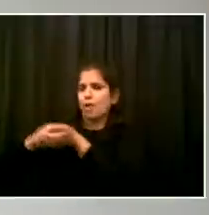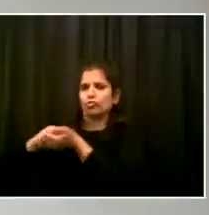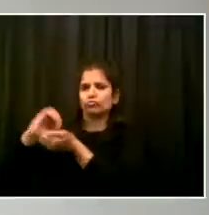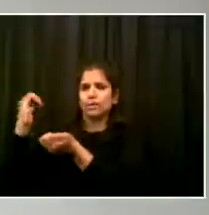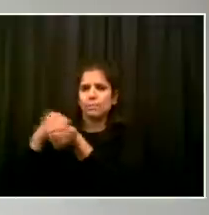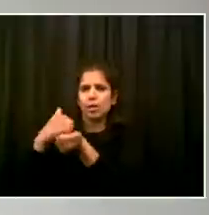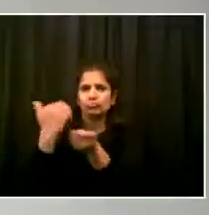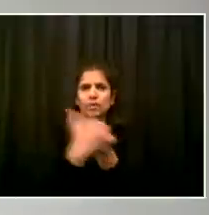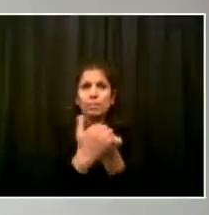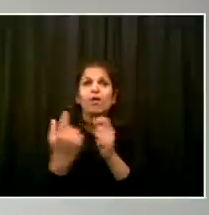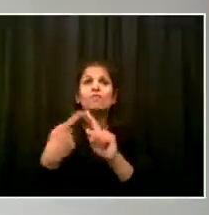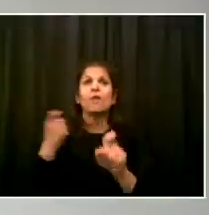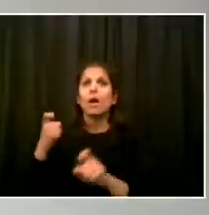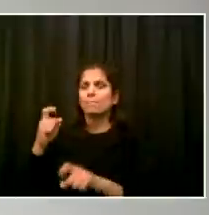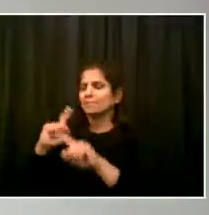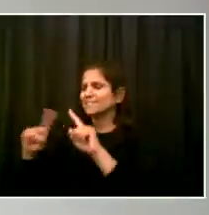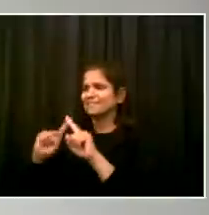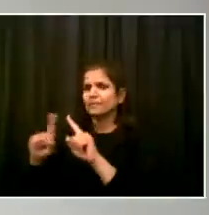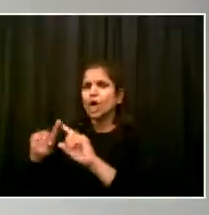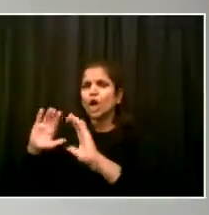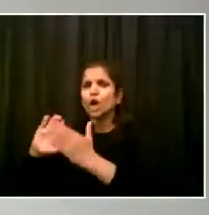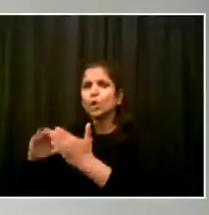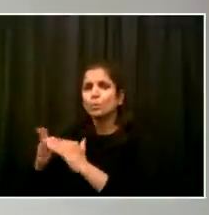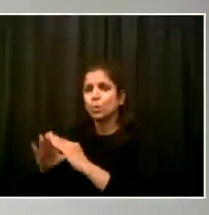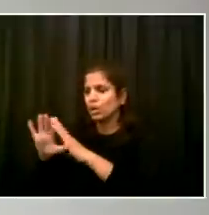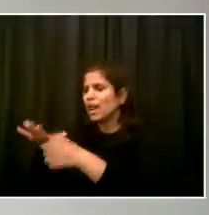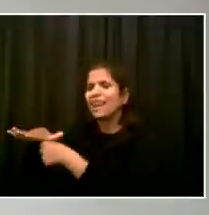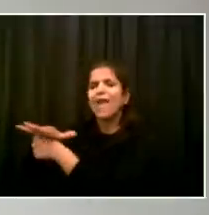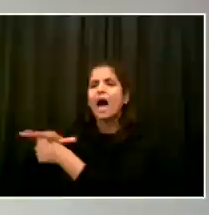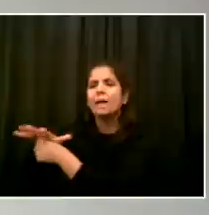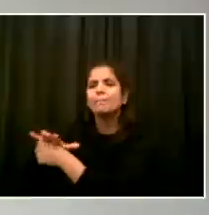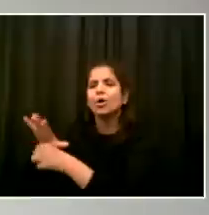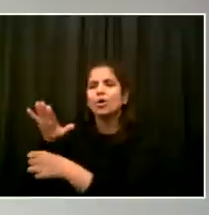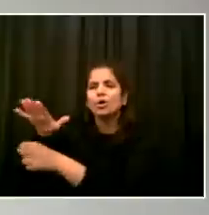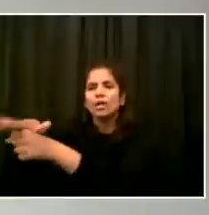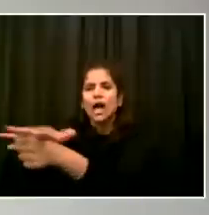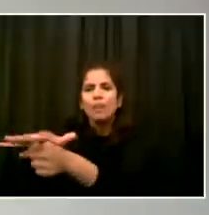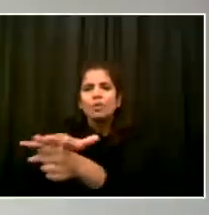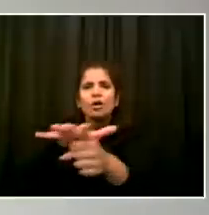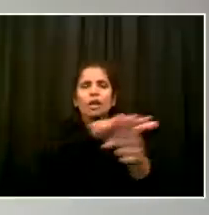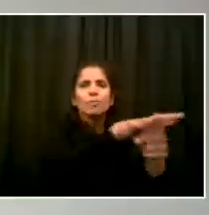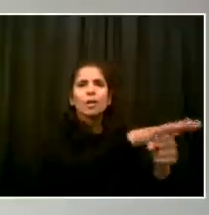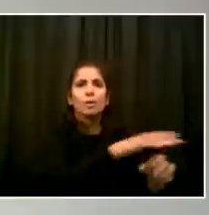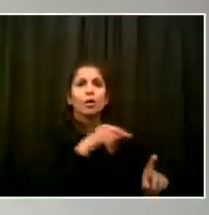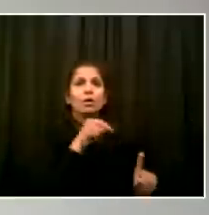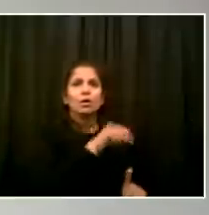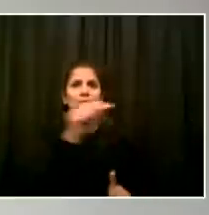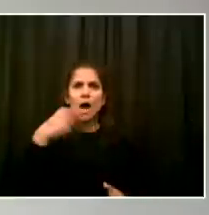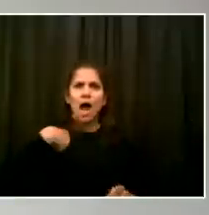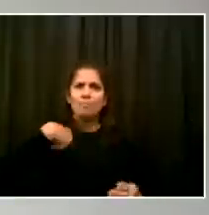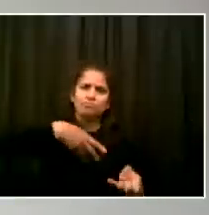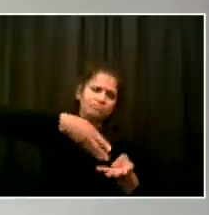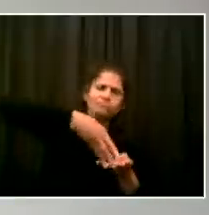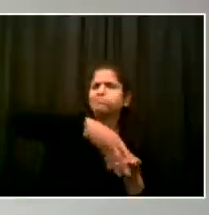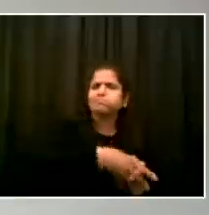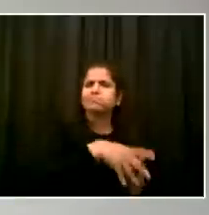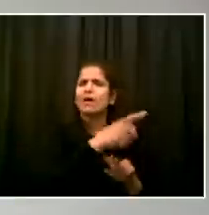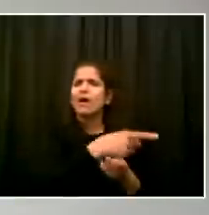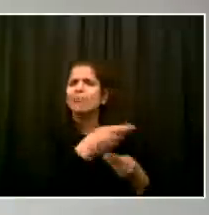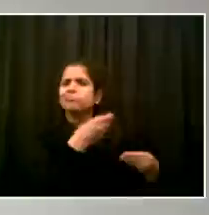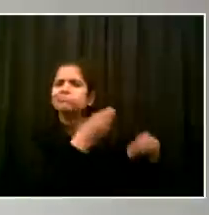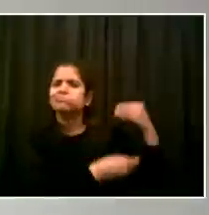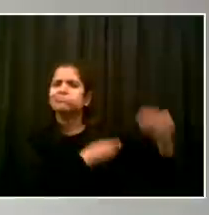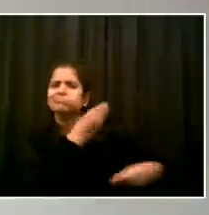deep touch with individuals that ultimately city agencies and government have struggled to reach. So at the